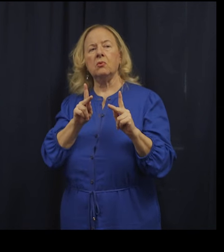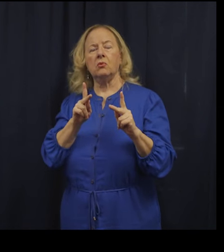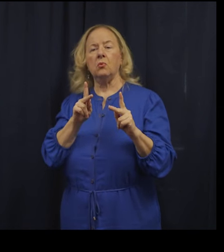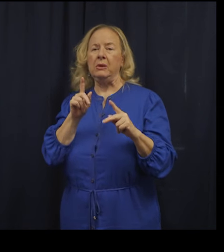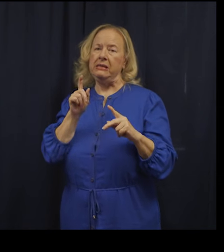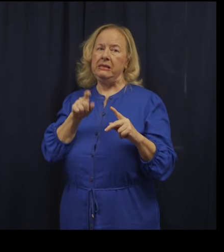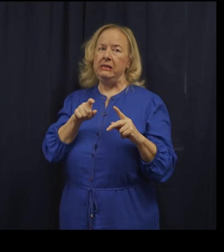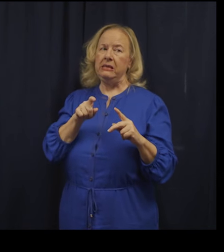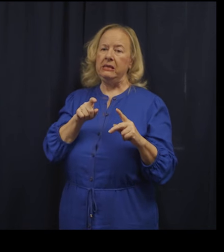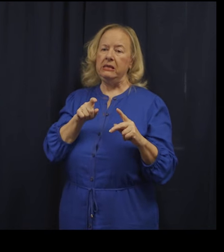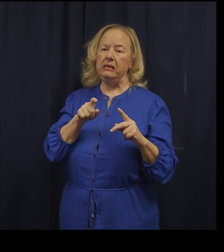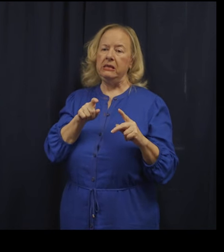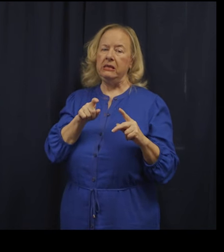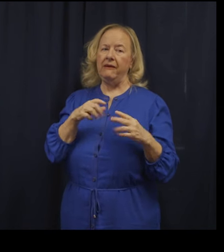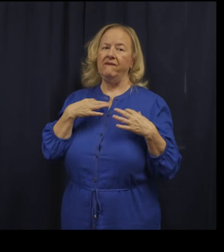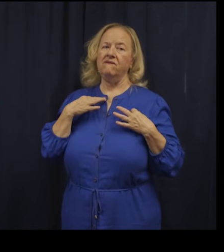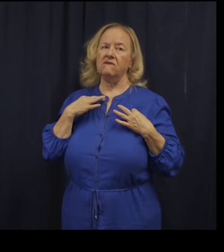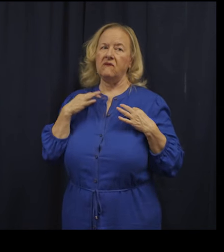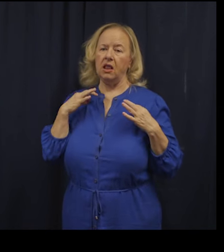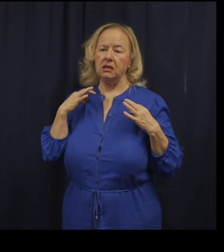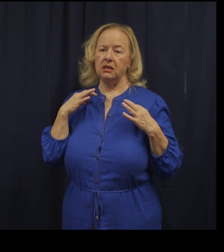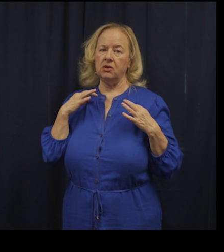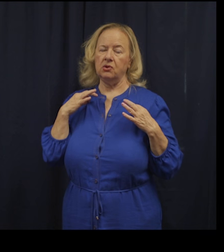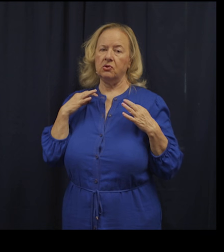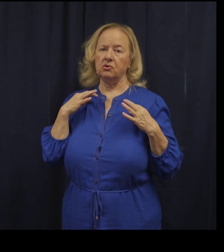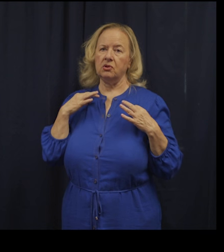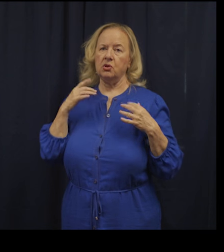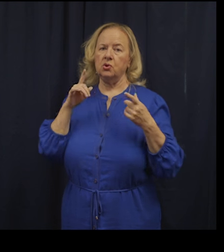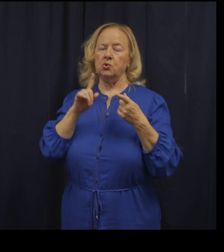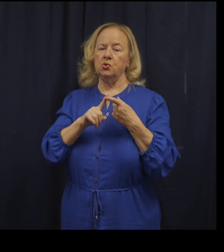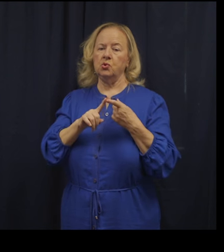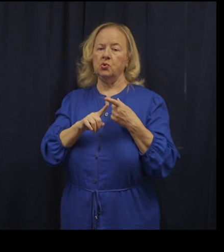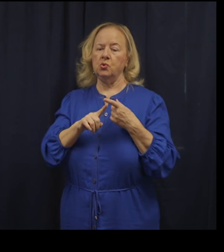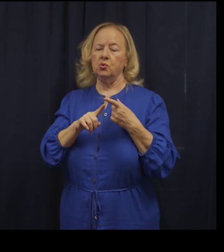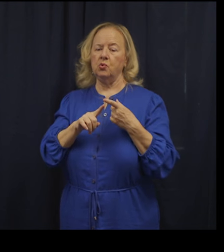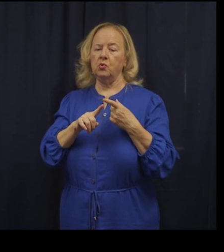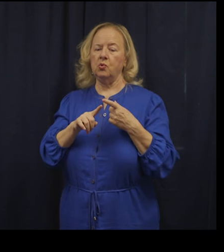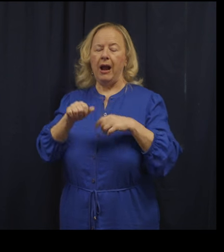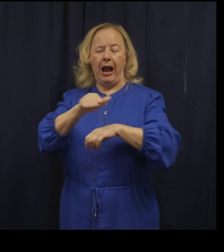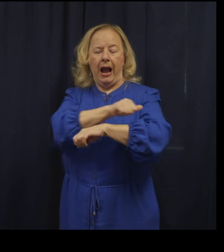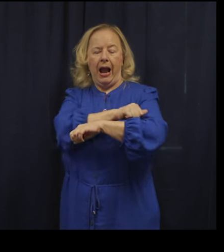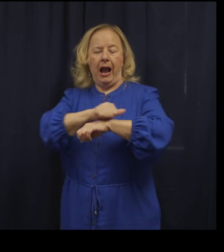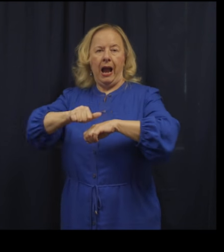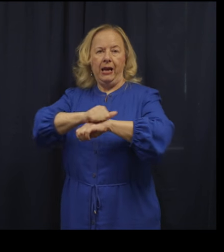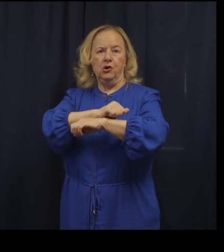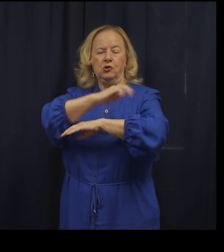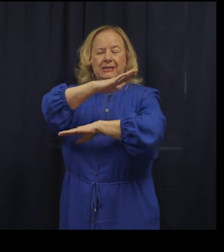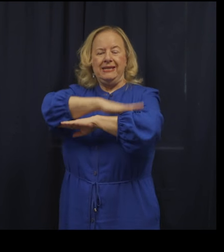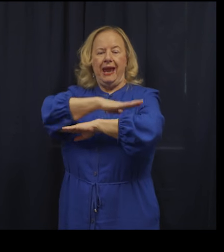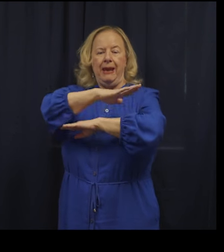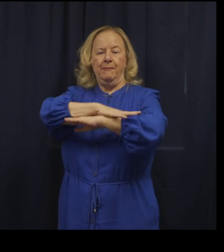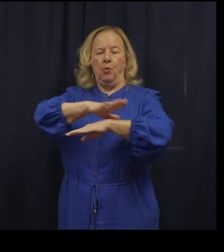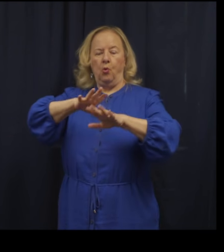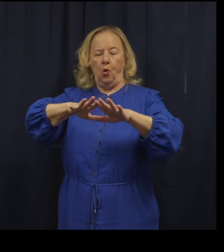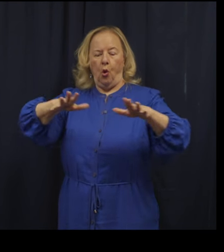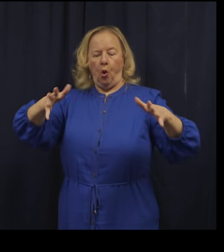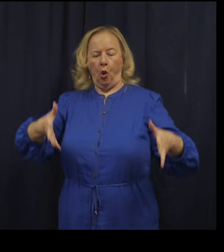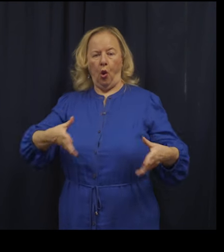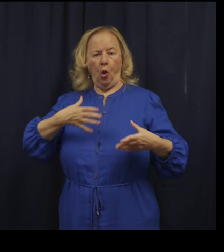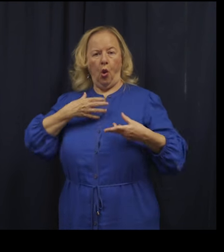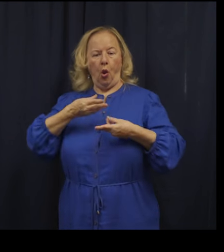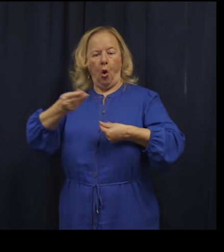do need some volunteers to iron some tablecloths. So if you are able to iron